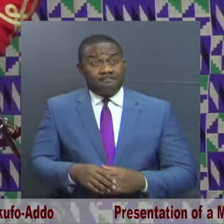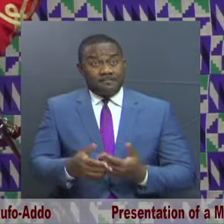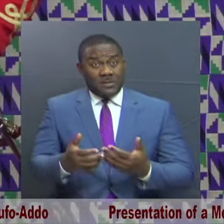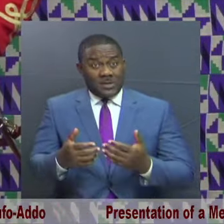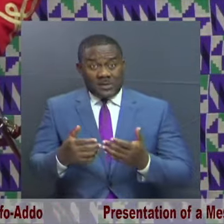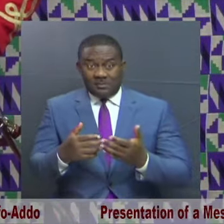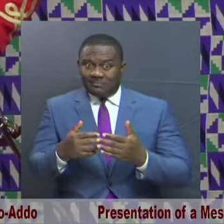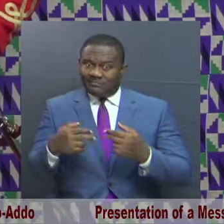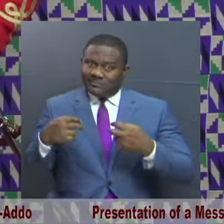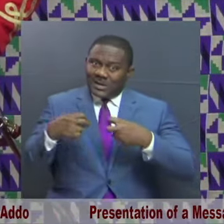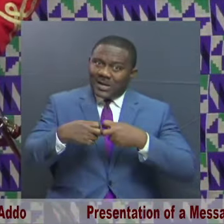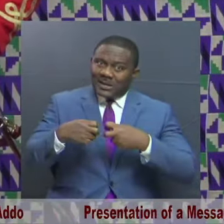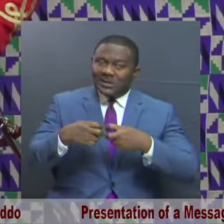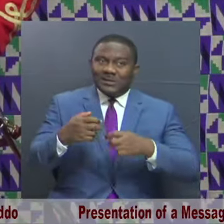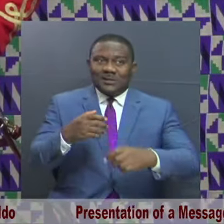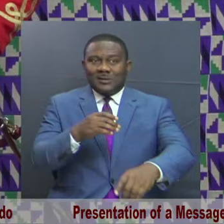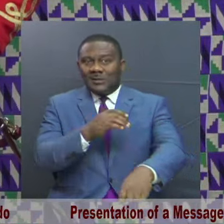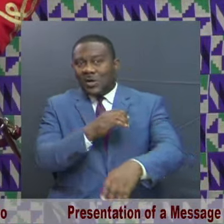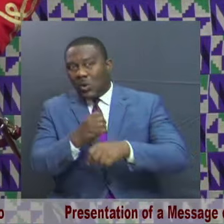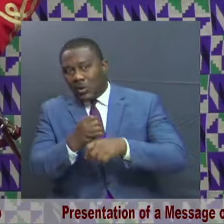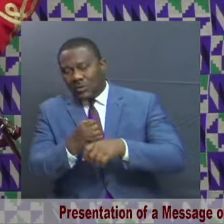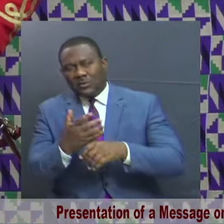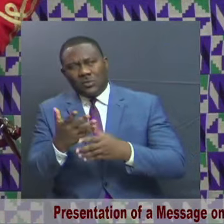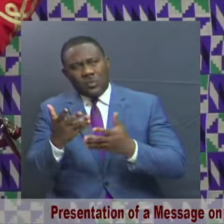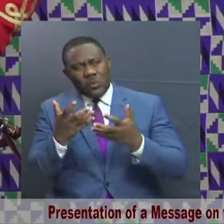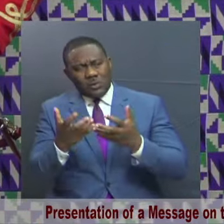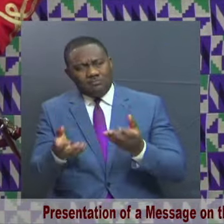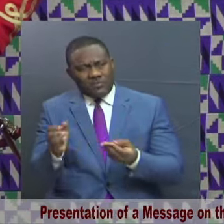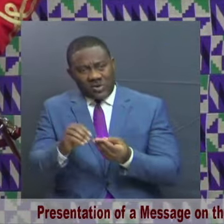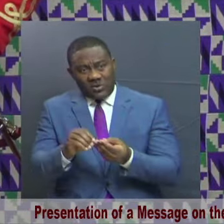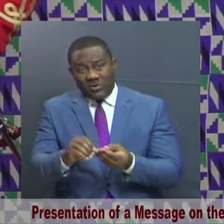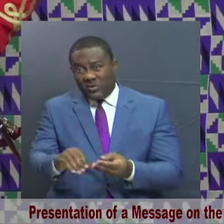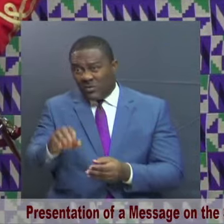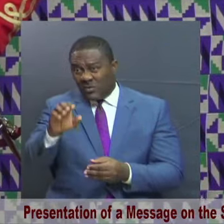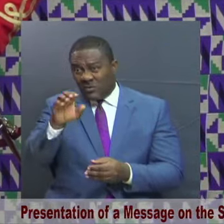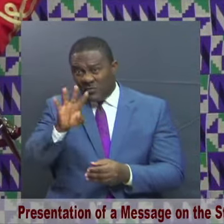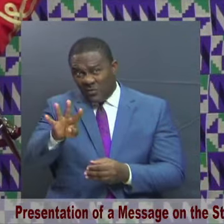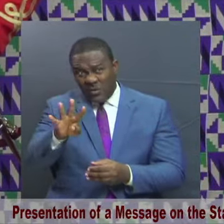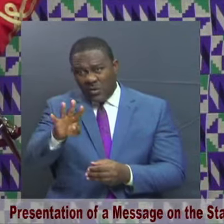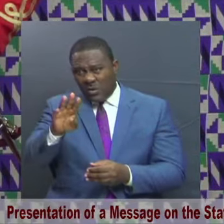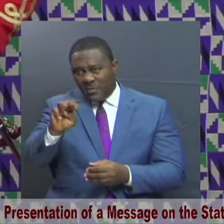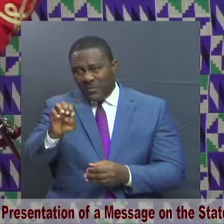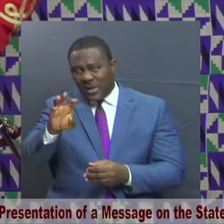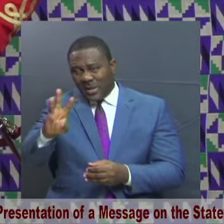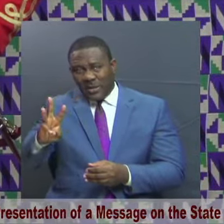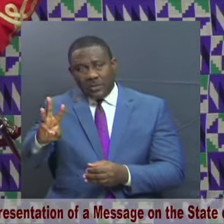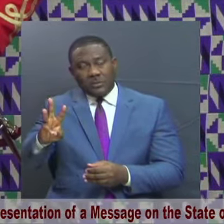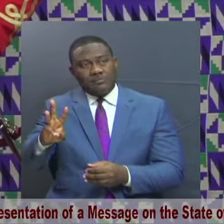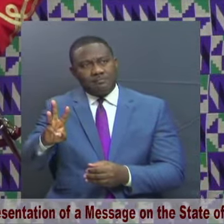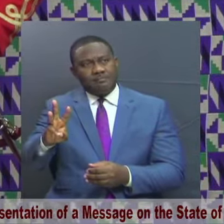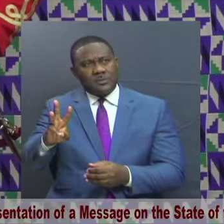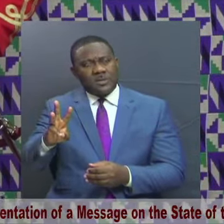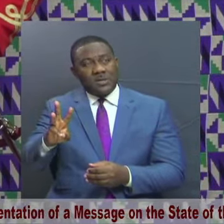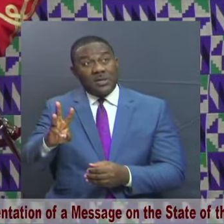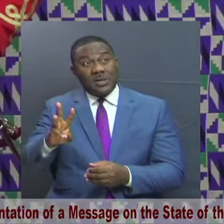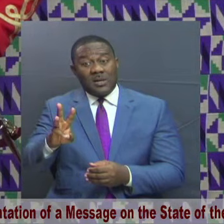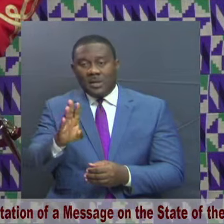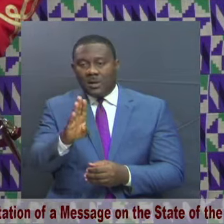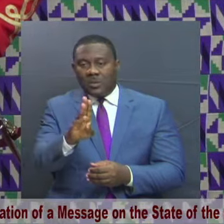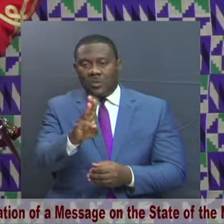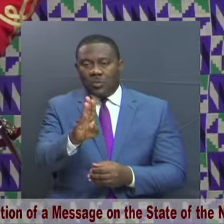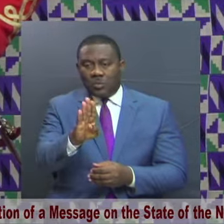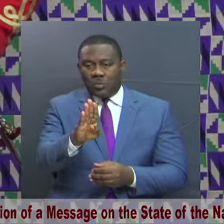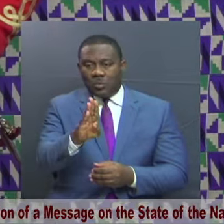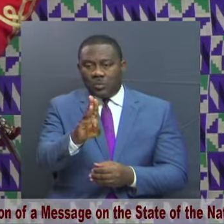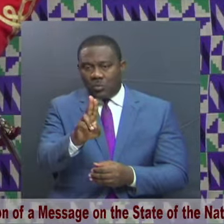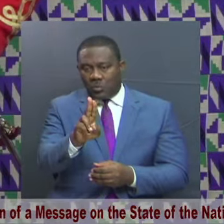energy generation mix the 4 megawatt floating solar PV on the buy Reservoir as well